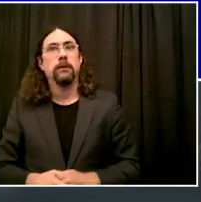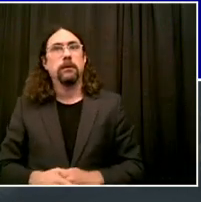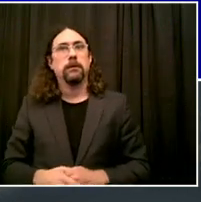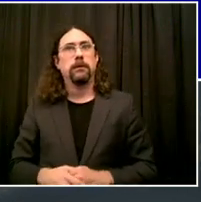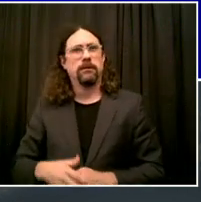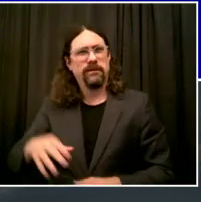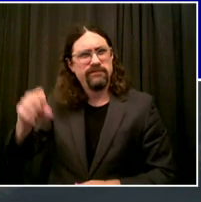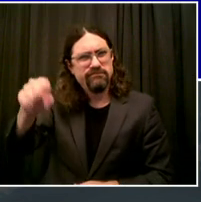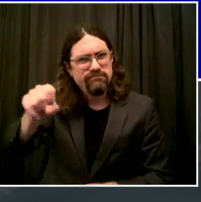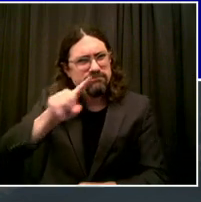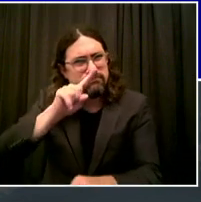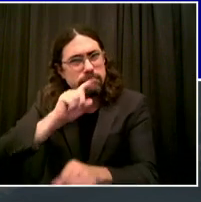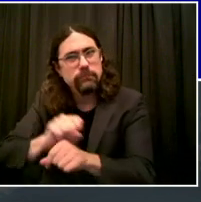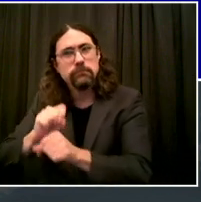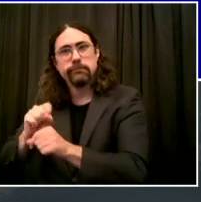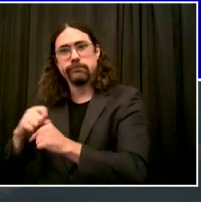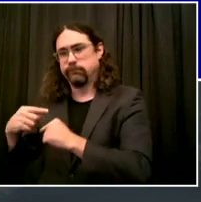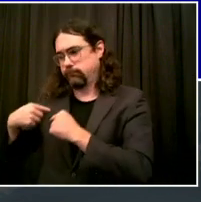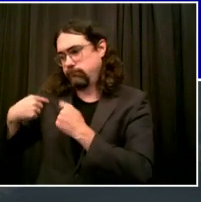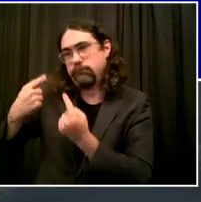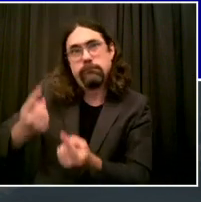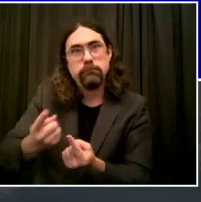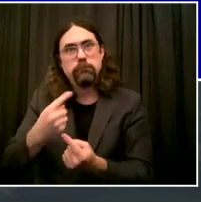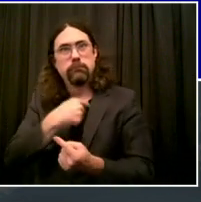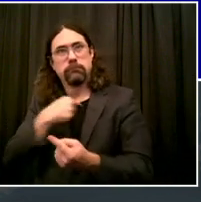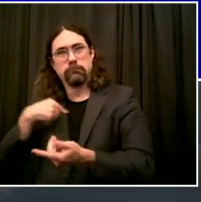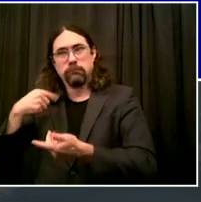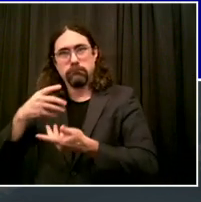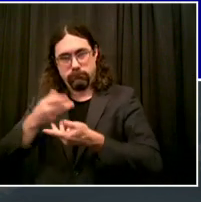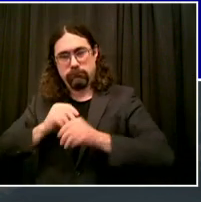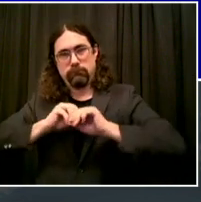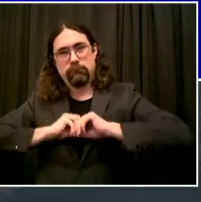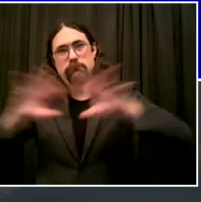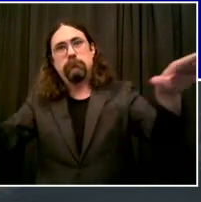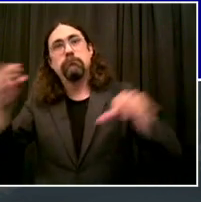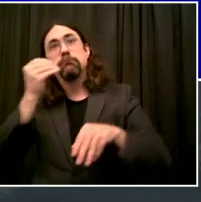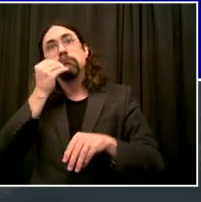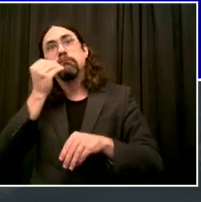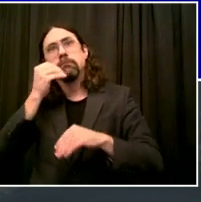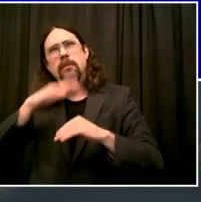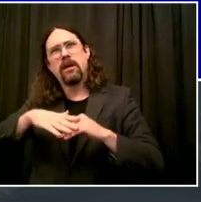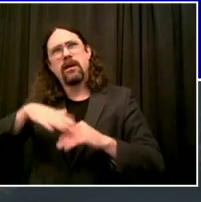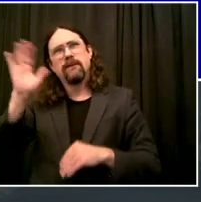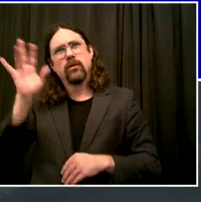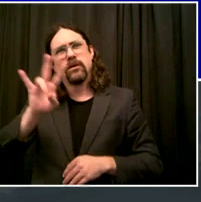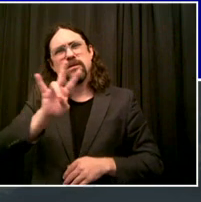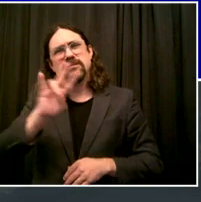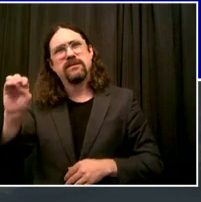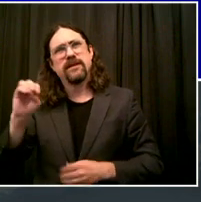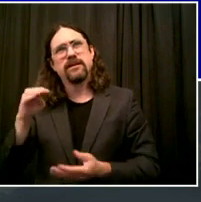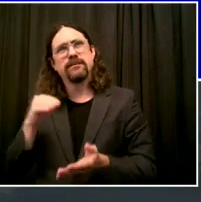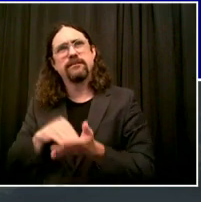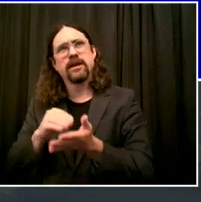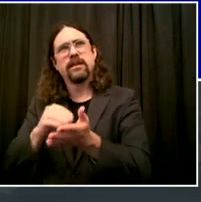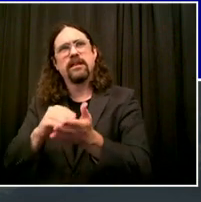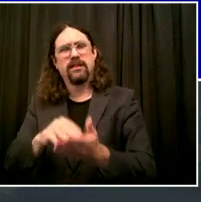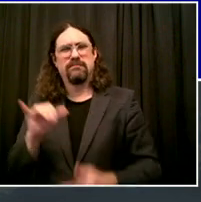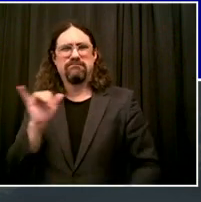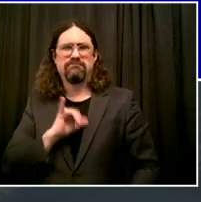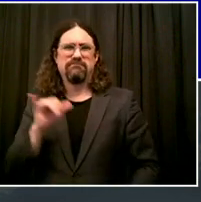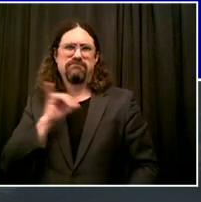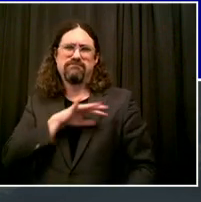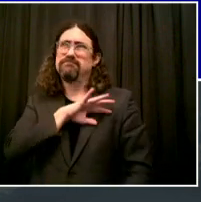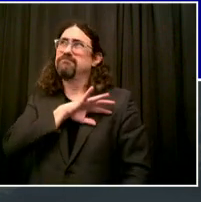astonishing, probably bigger than any other city or state has ever tried to do in the history of this country, probably outside of the